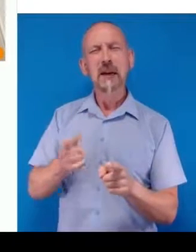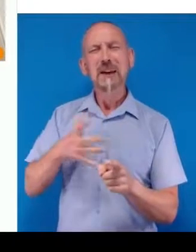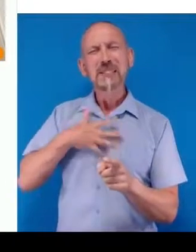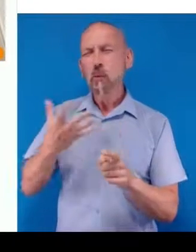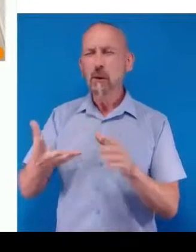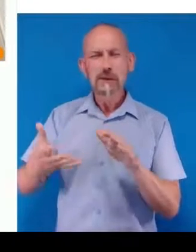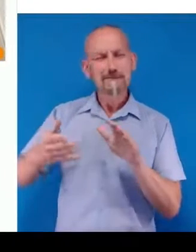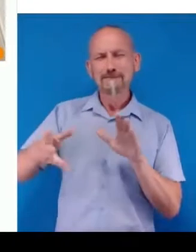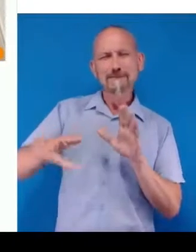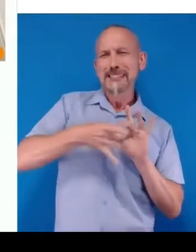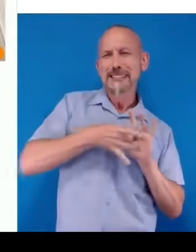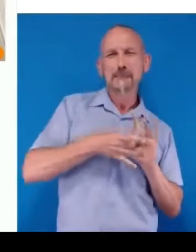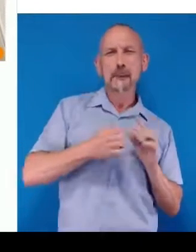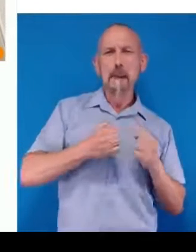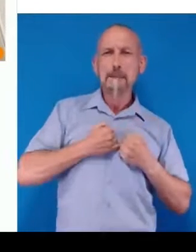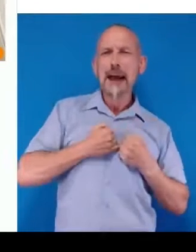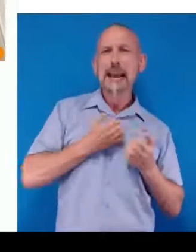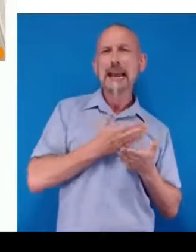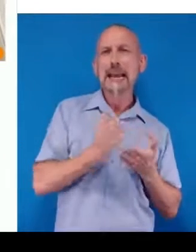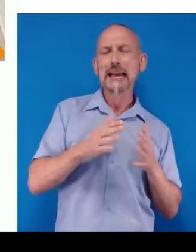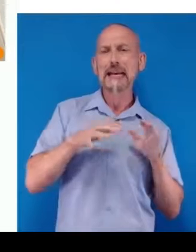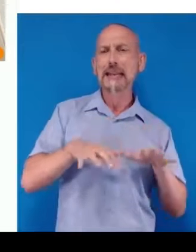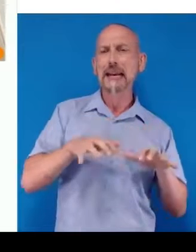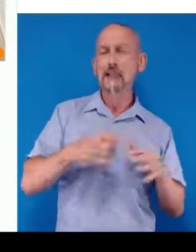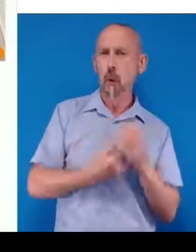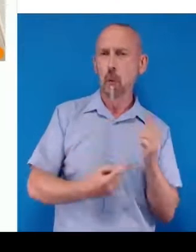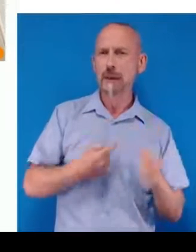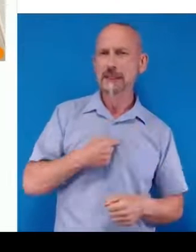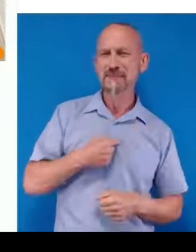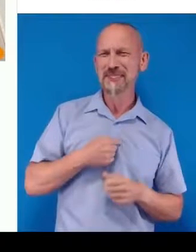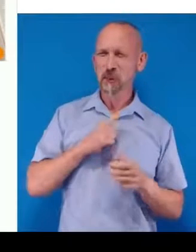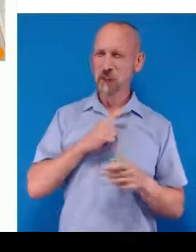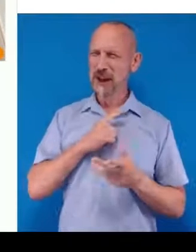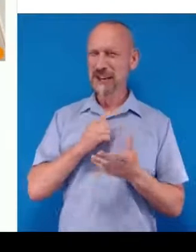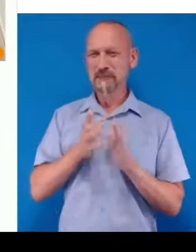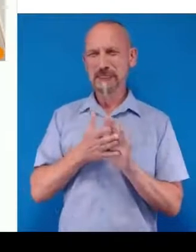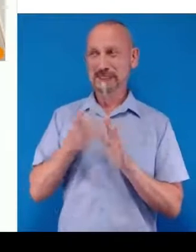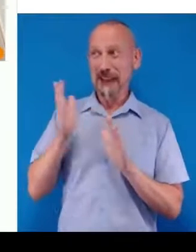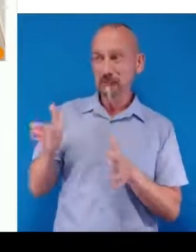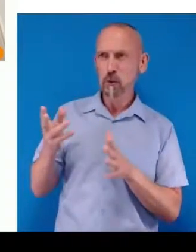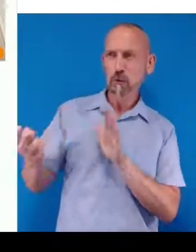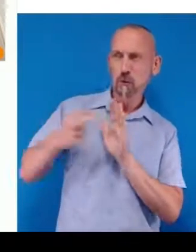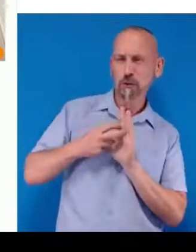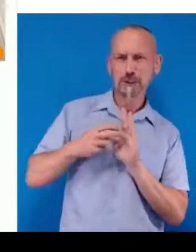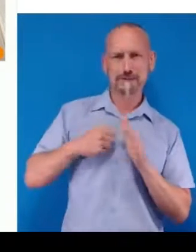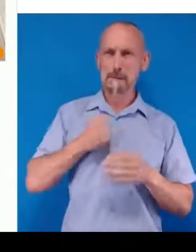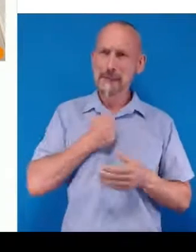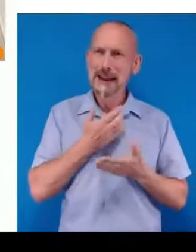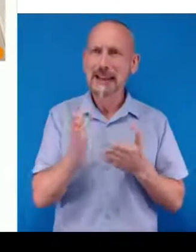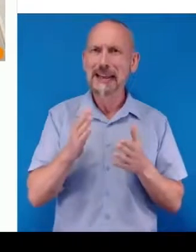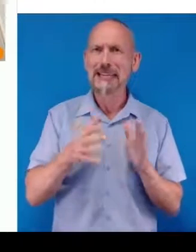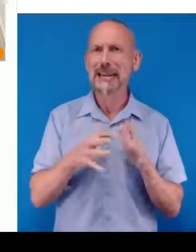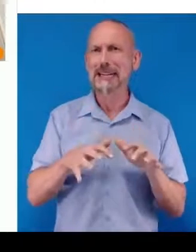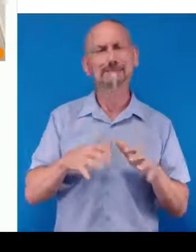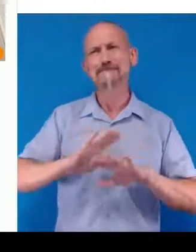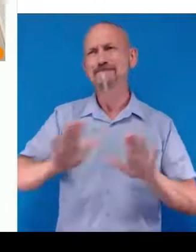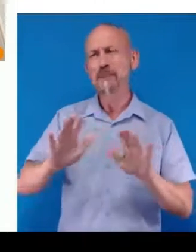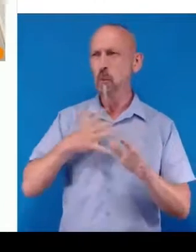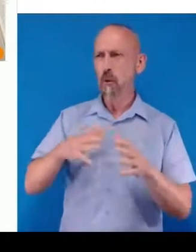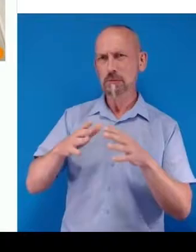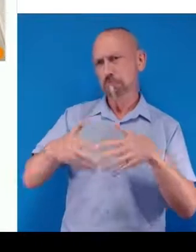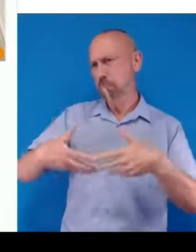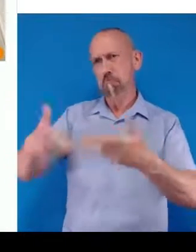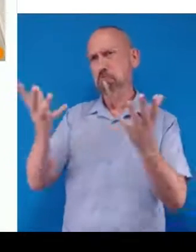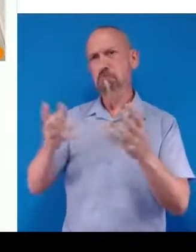would have to come to MyClearText only for captioning. And we wanted it to be available as a solution around the world. So you could use your